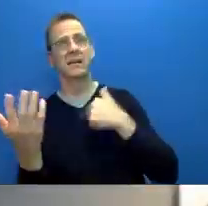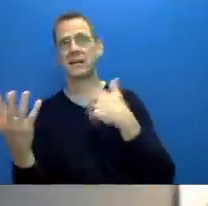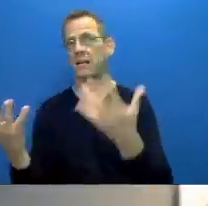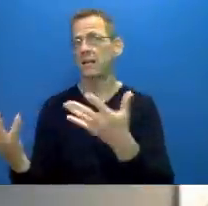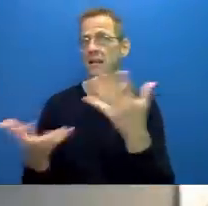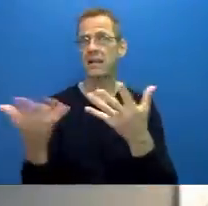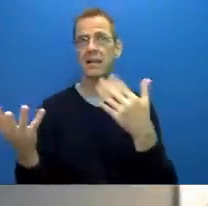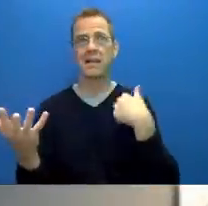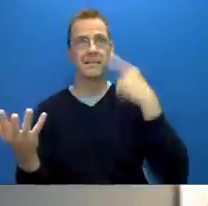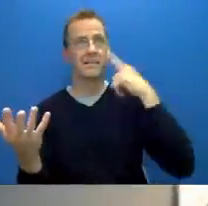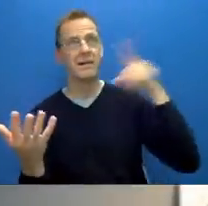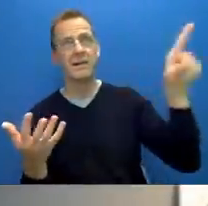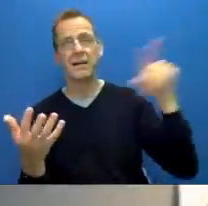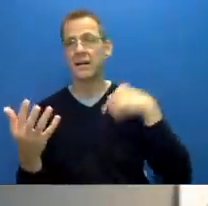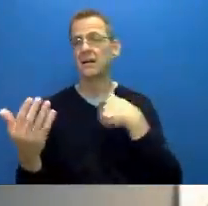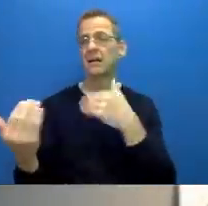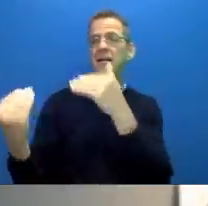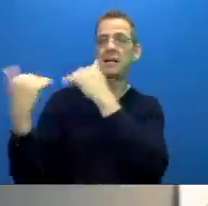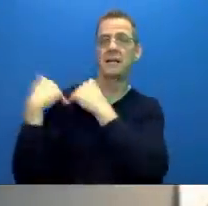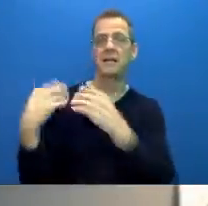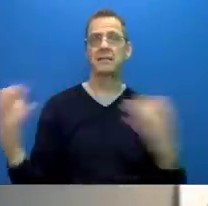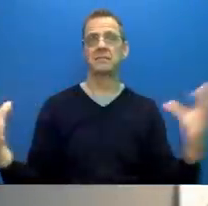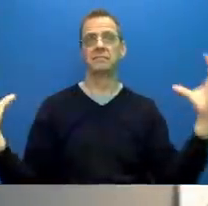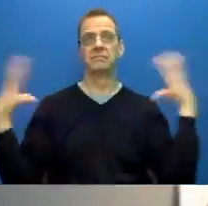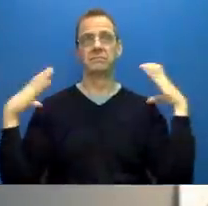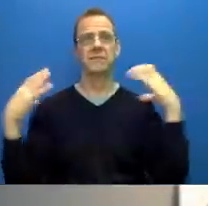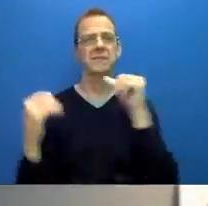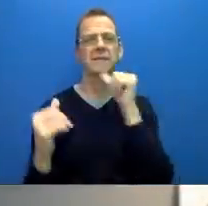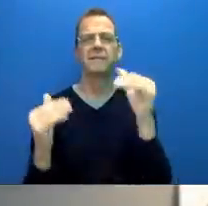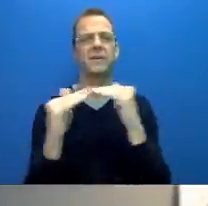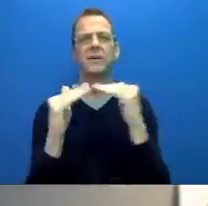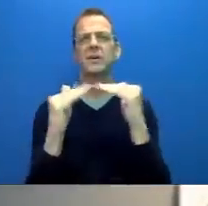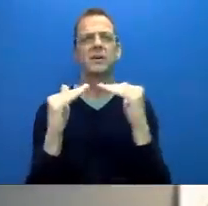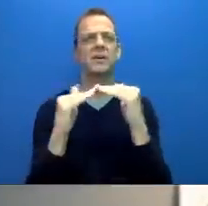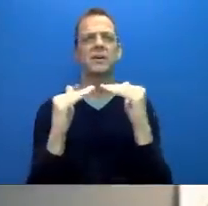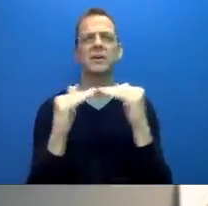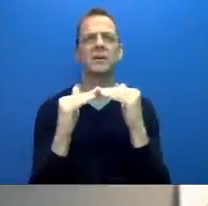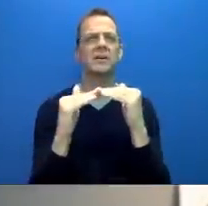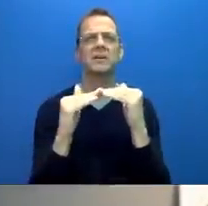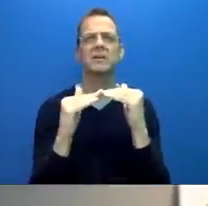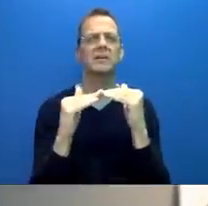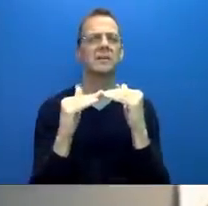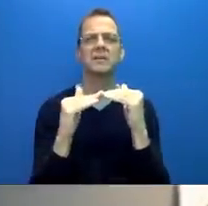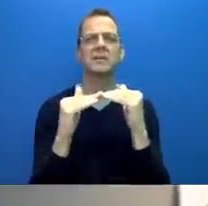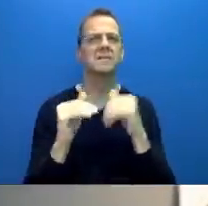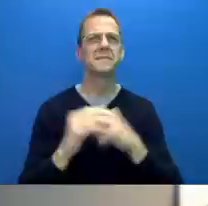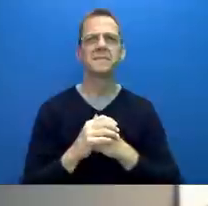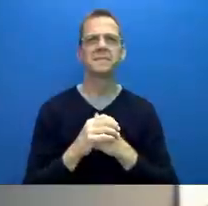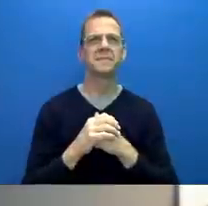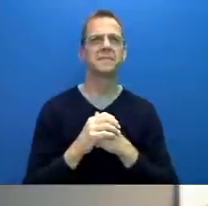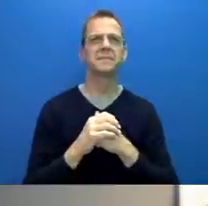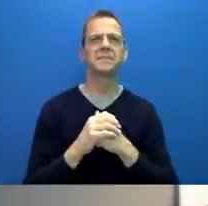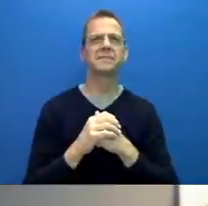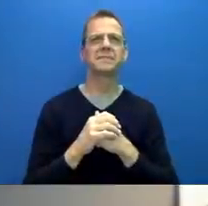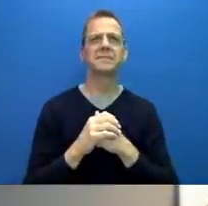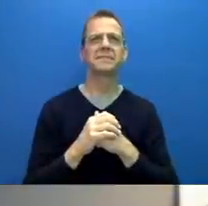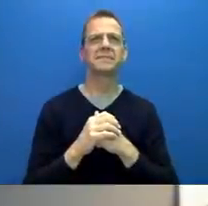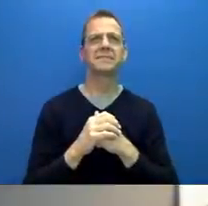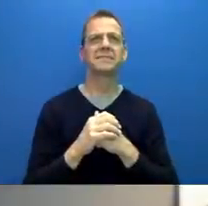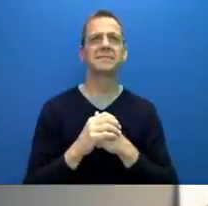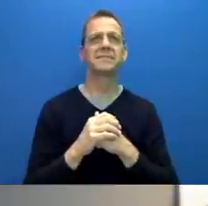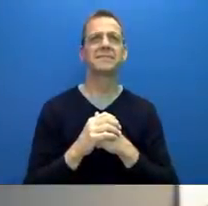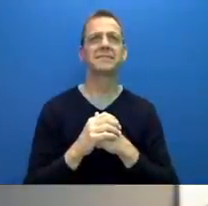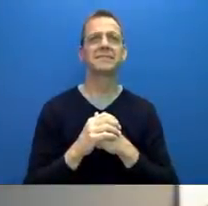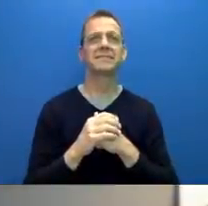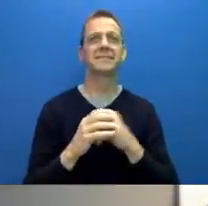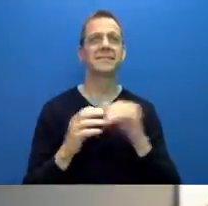off of, we weren't going to test, isolate, or contact trace. And it's been haphazardly extended to September 27th. But